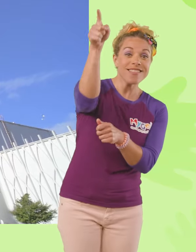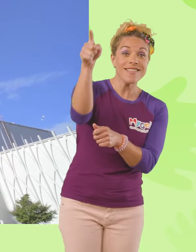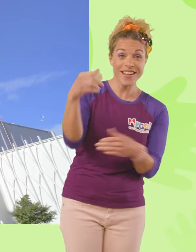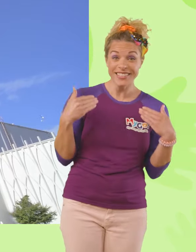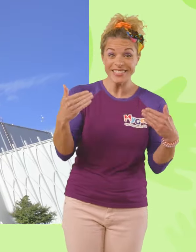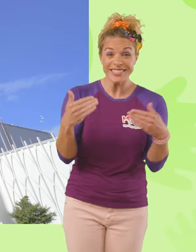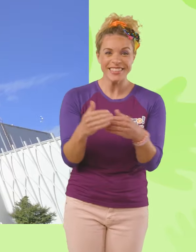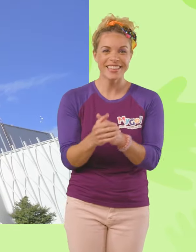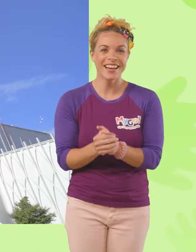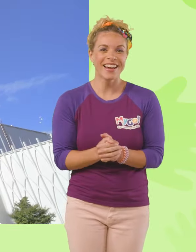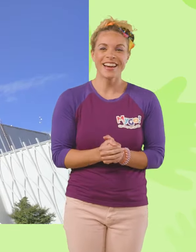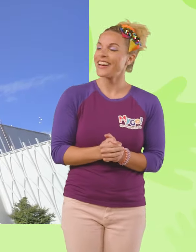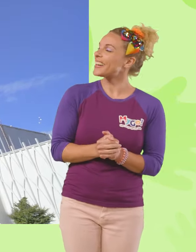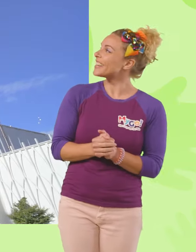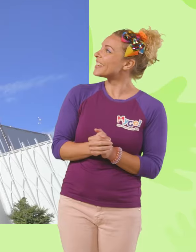go.